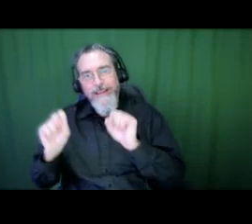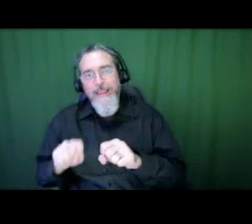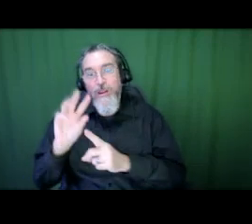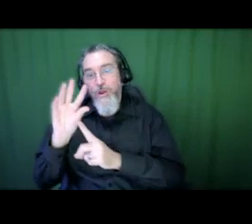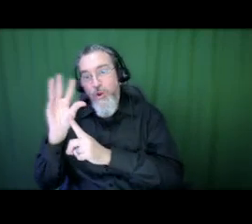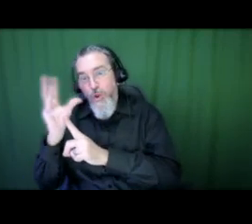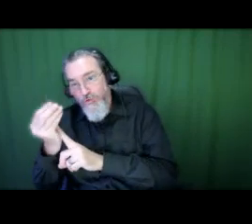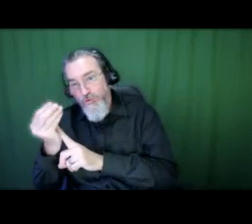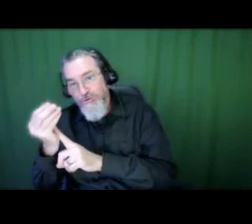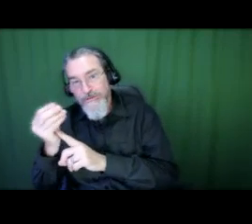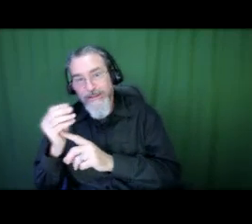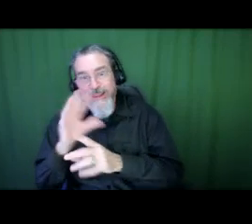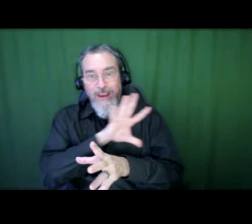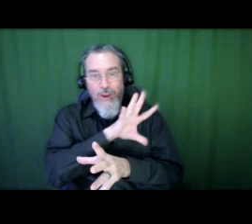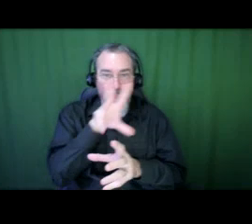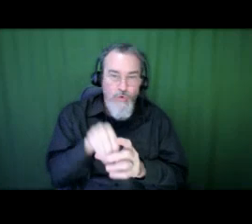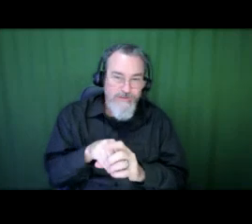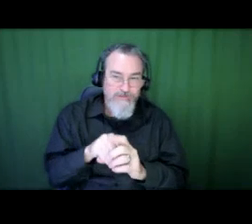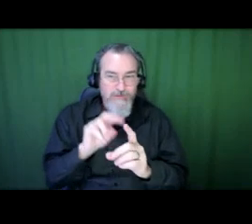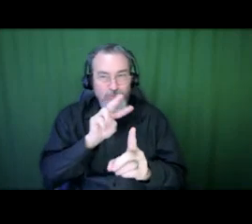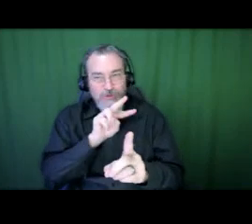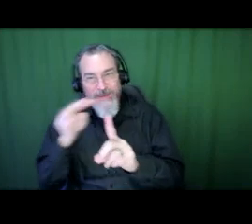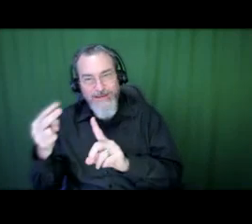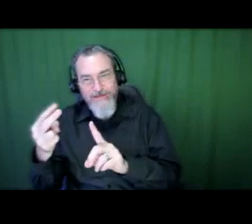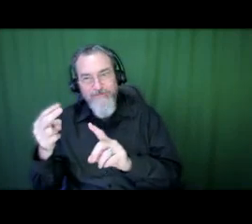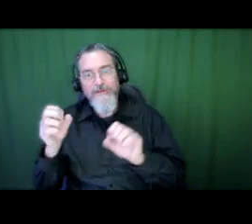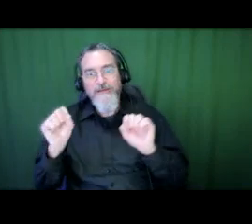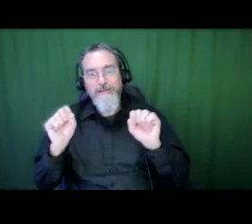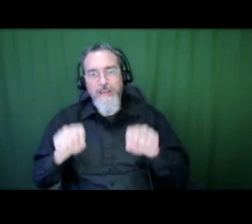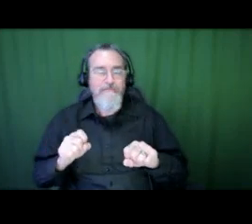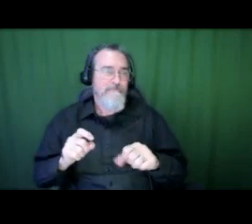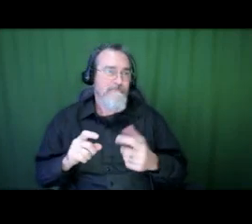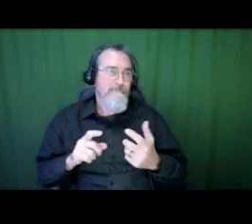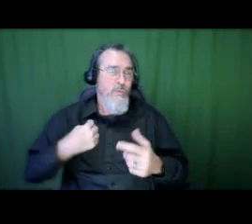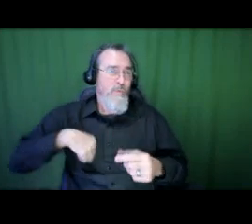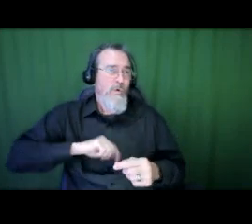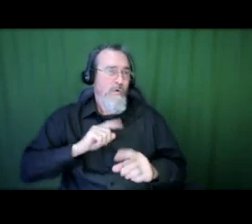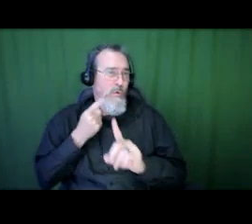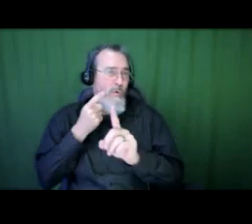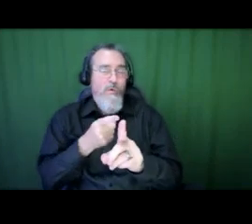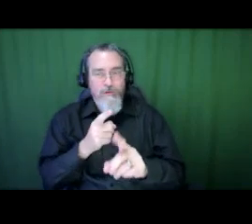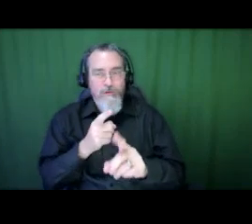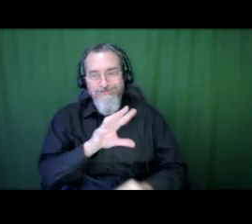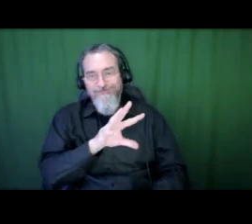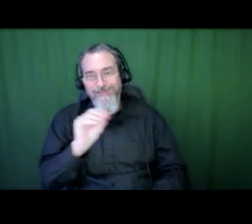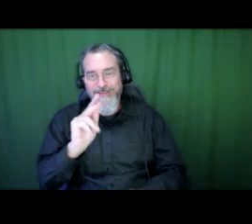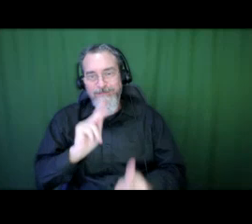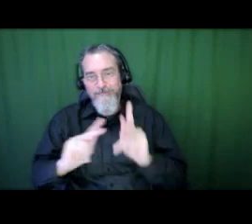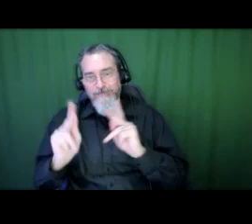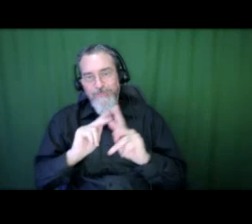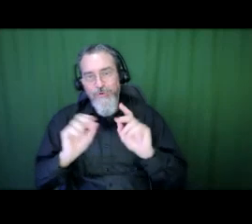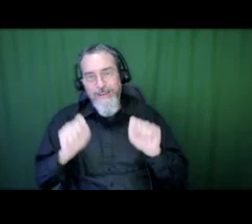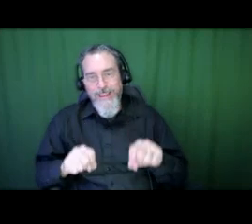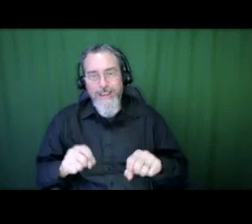for how to do environmental monitoring and use these tools. And we're aiming to have about 50 individuals qualified for positions, such as